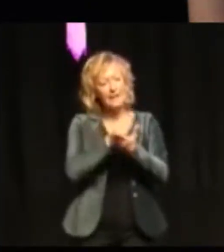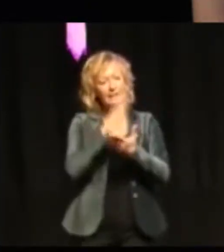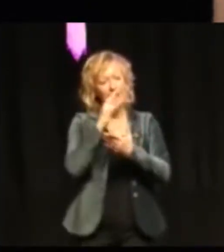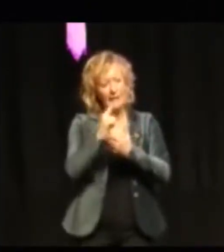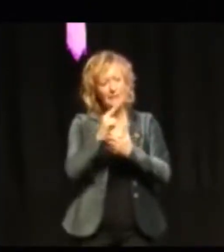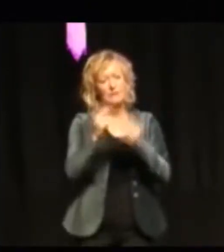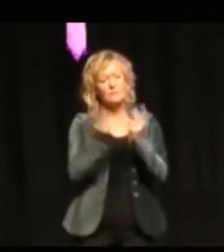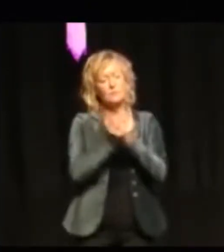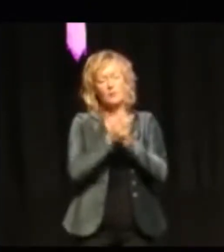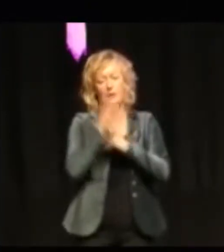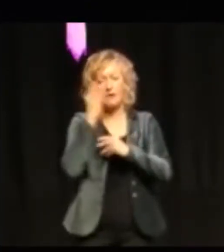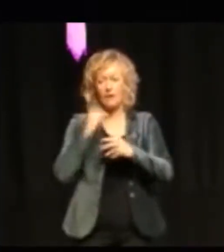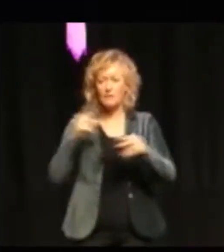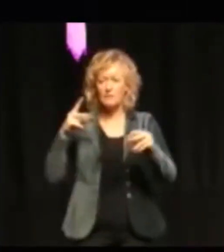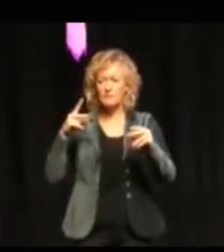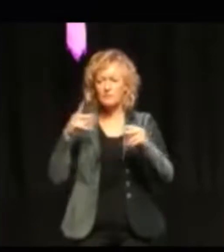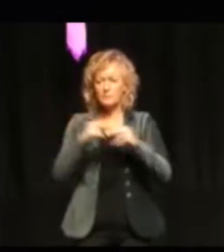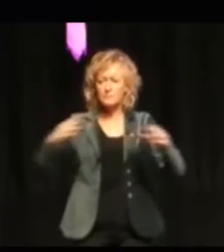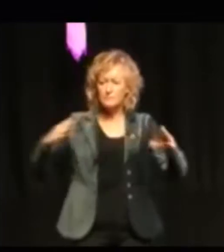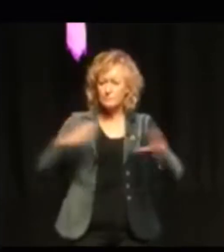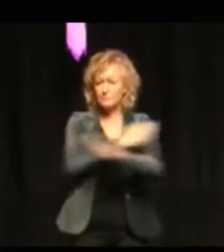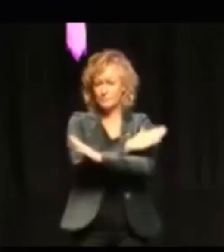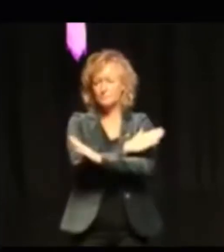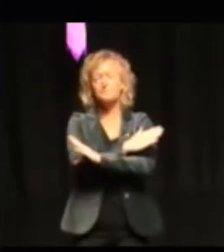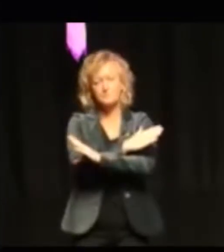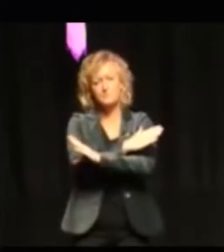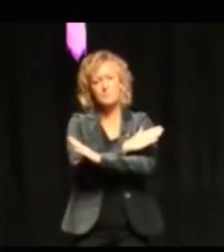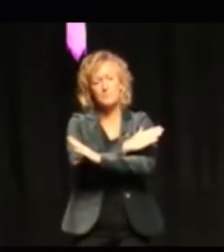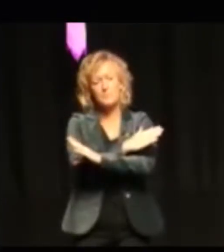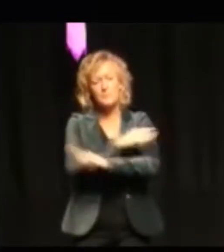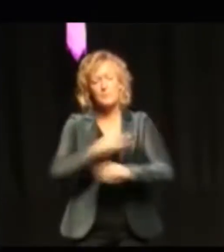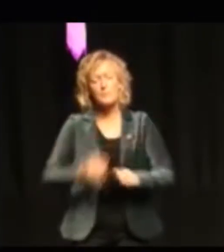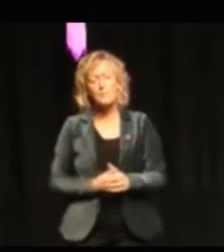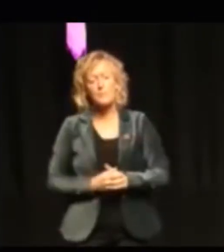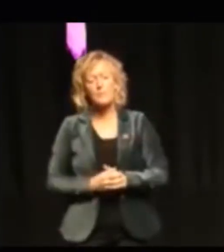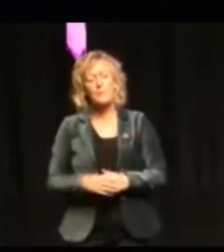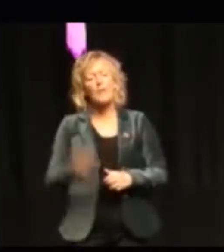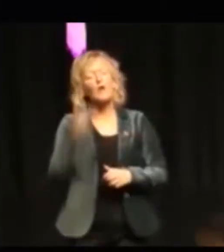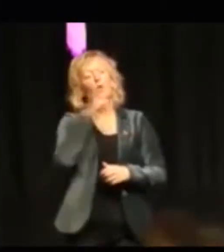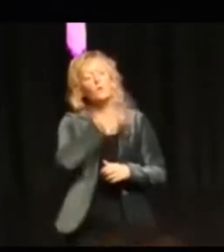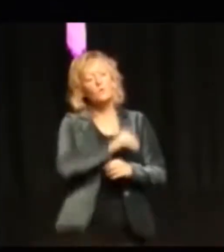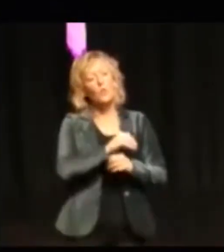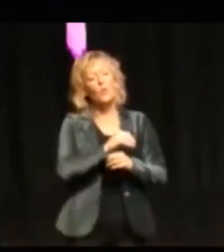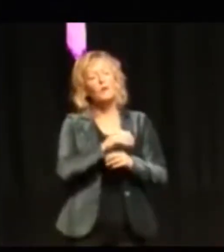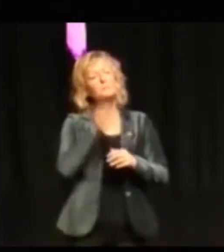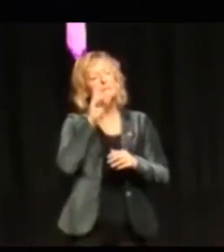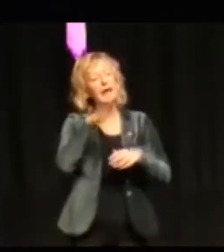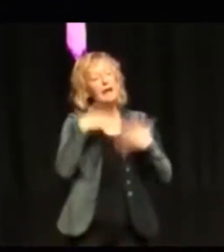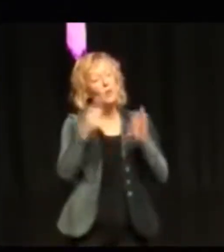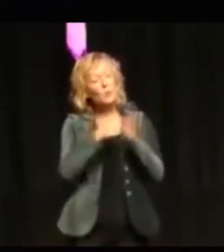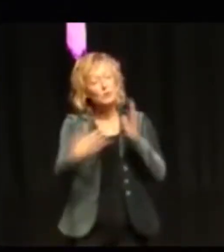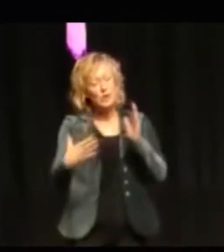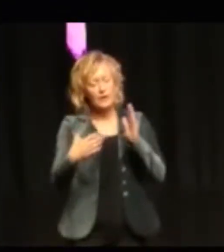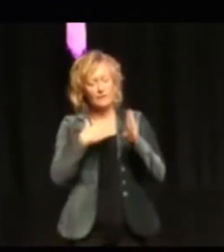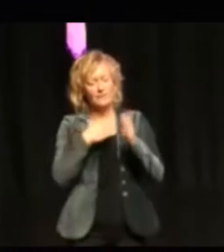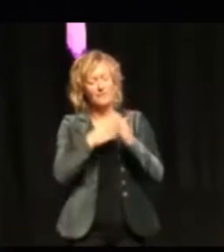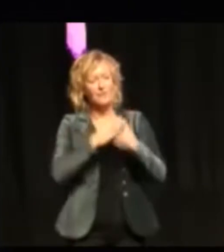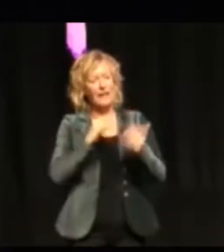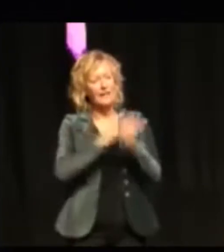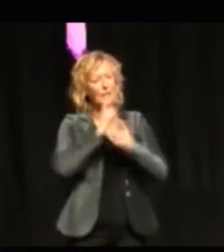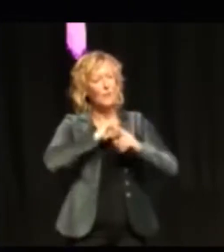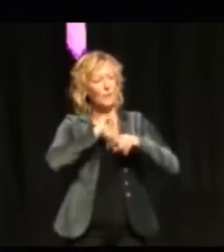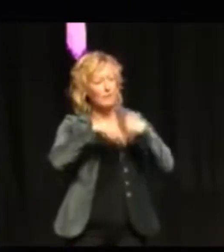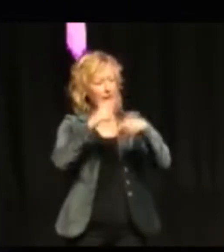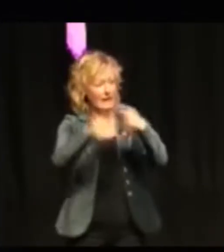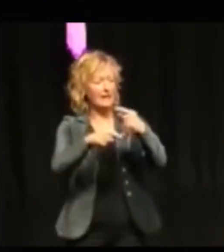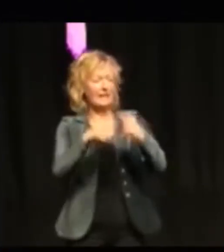cut across all kinds of different human rights. And this is a relatively recent development in the UN